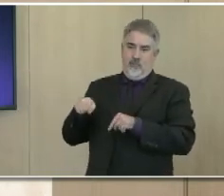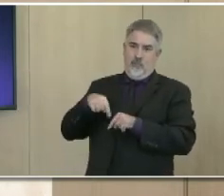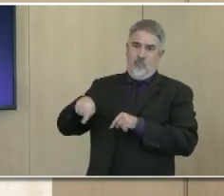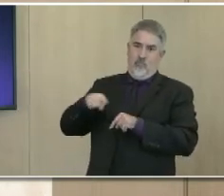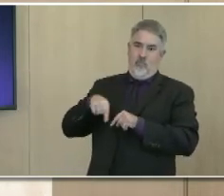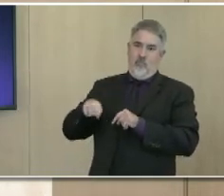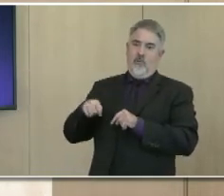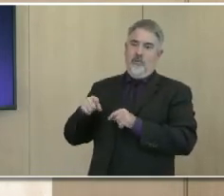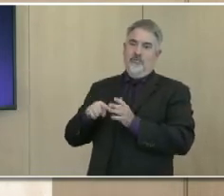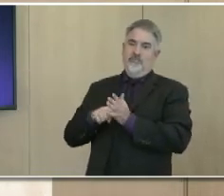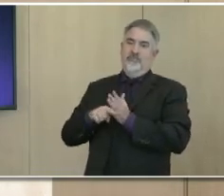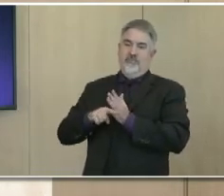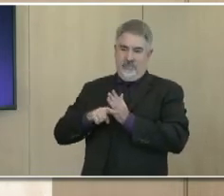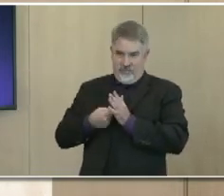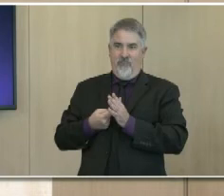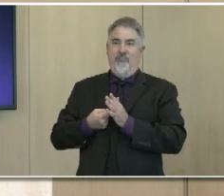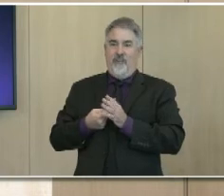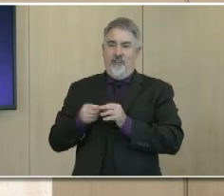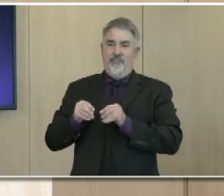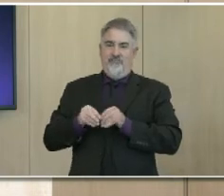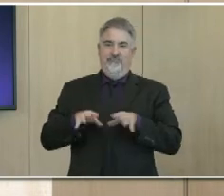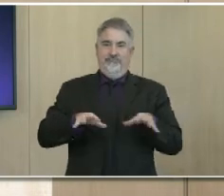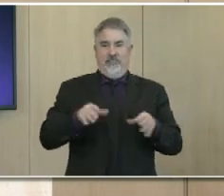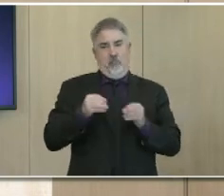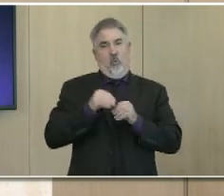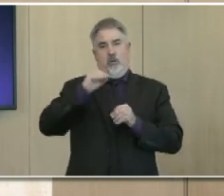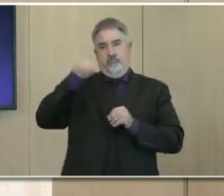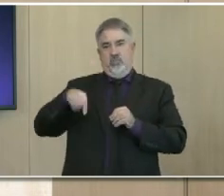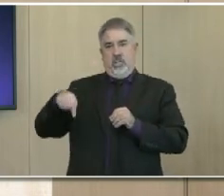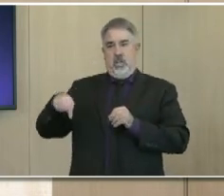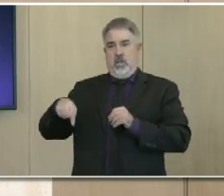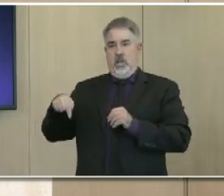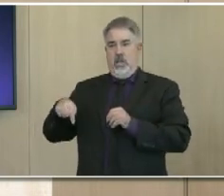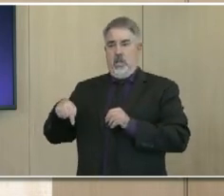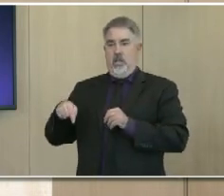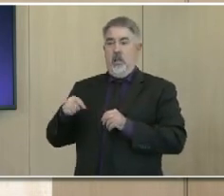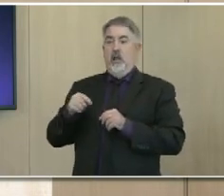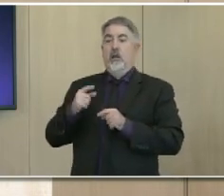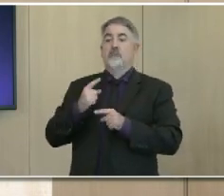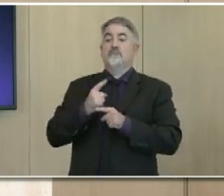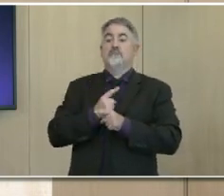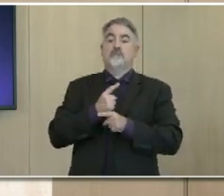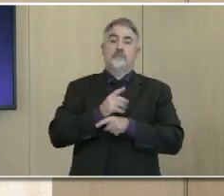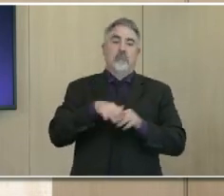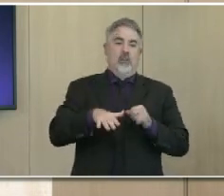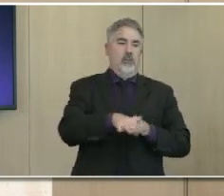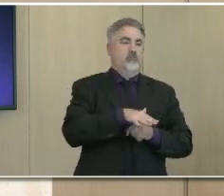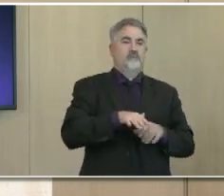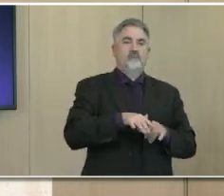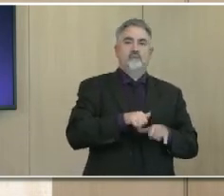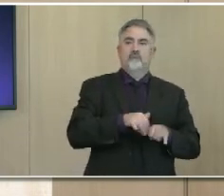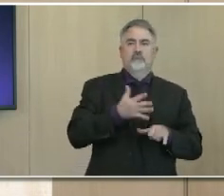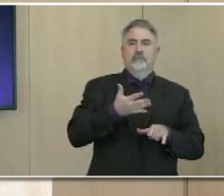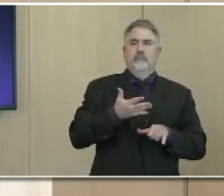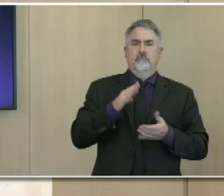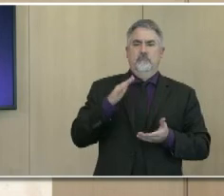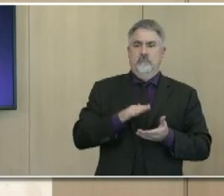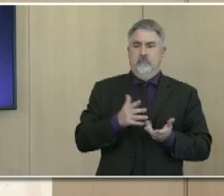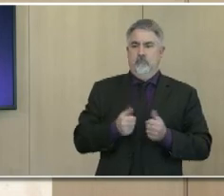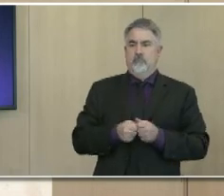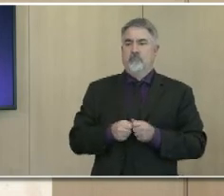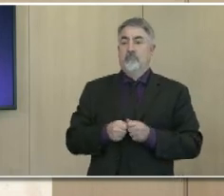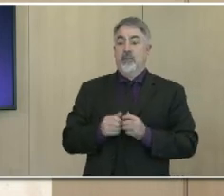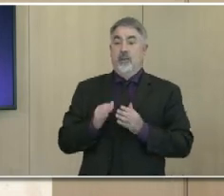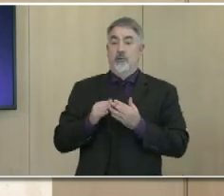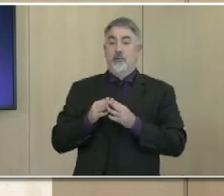affluent than the general population. As the disease becomes more community-wide, then that's where you can